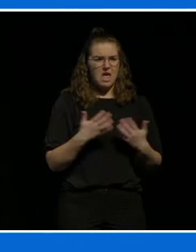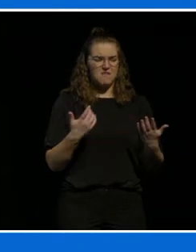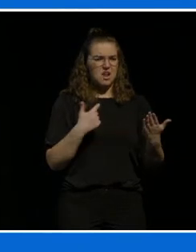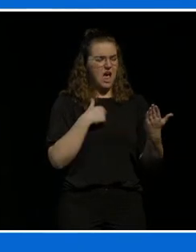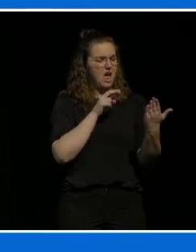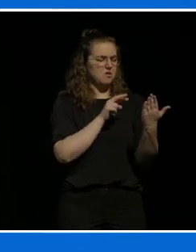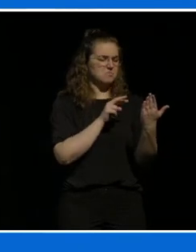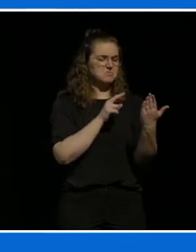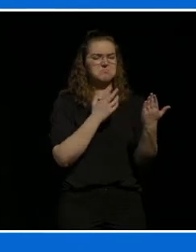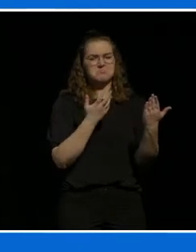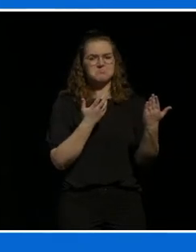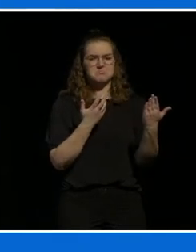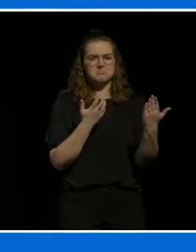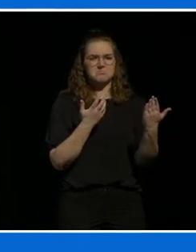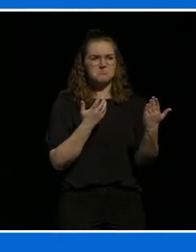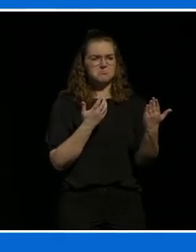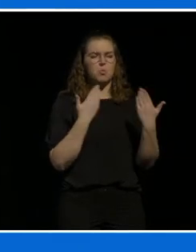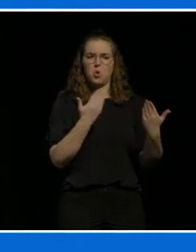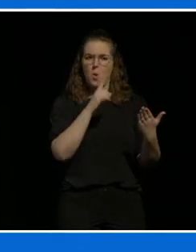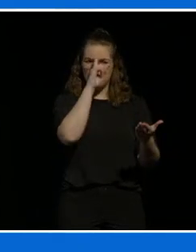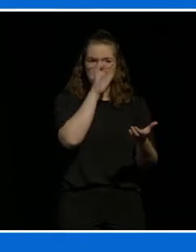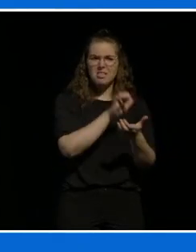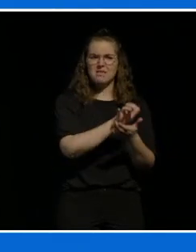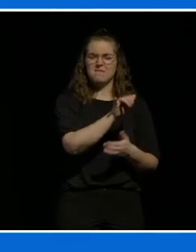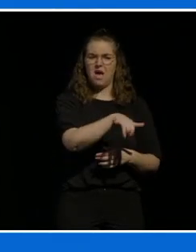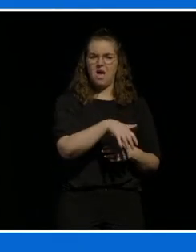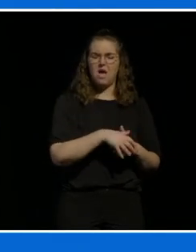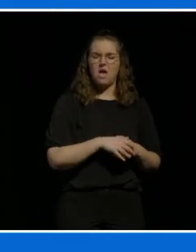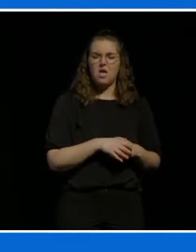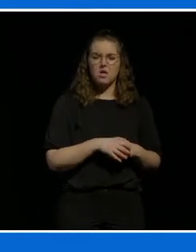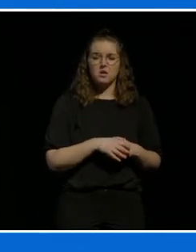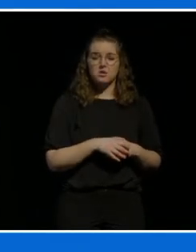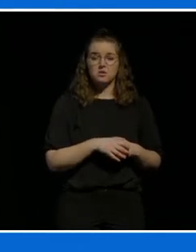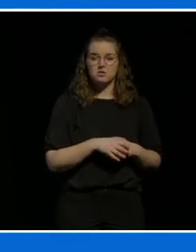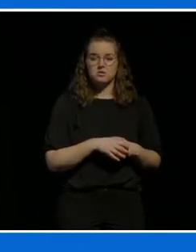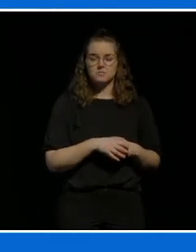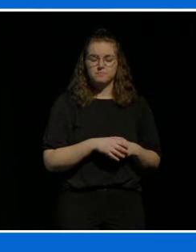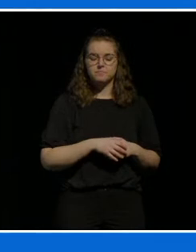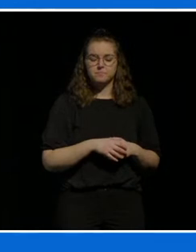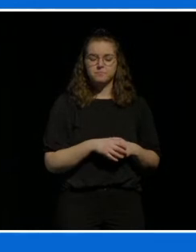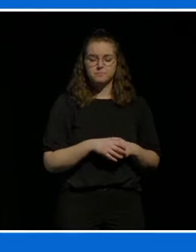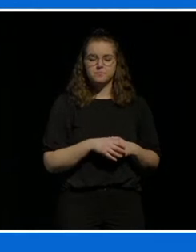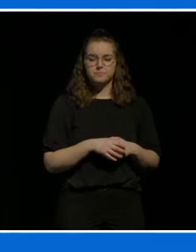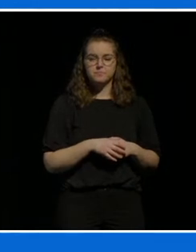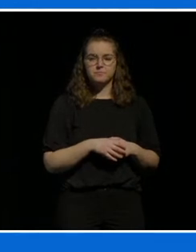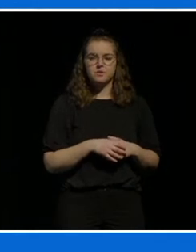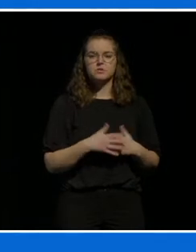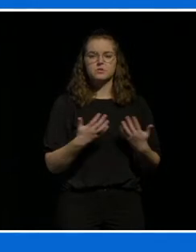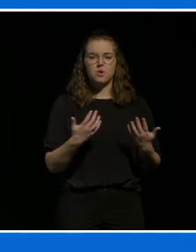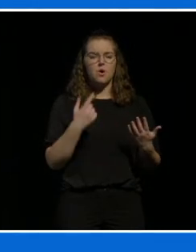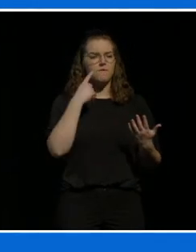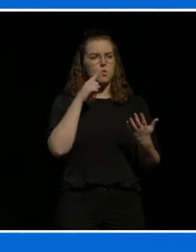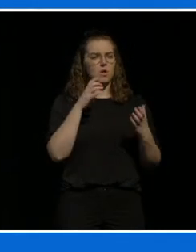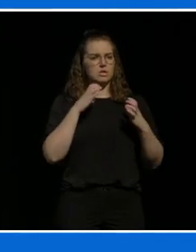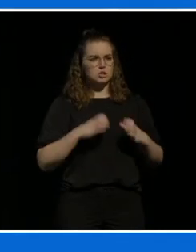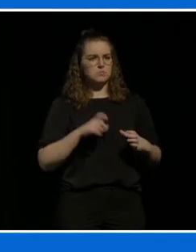I won't properly research it, and I might actually like believe in it. So like to counter it, we can say one thing would be like for the consumer to be aware about the media he's consuming, but